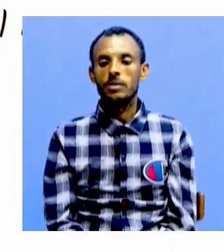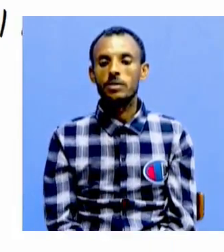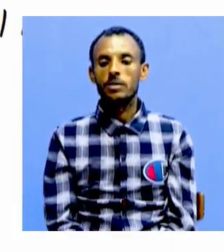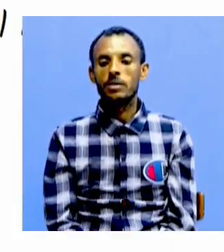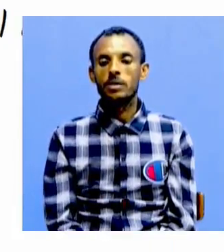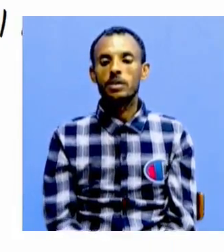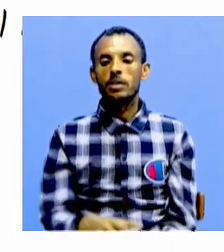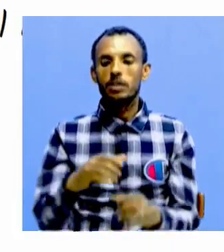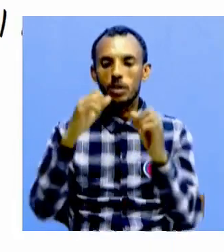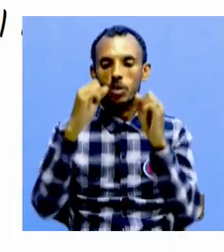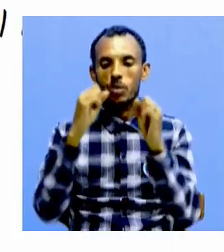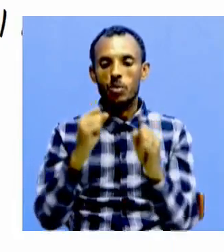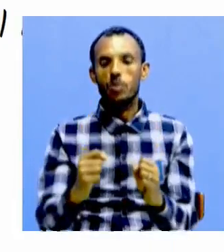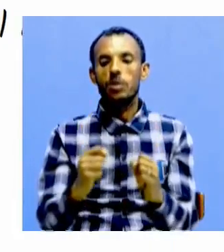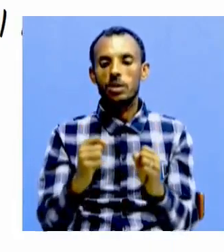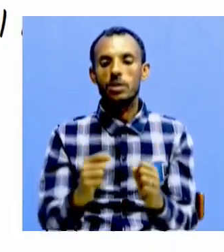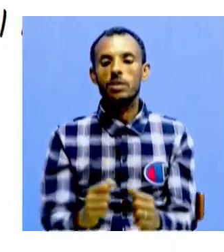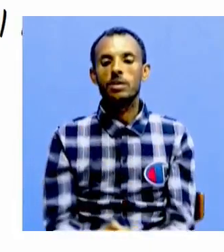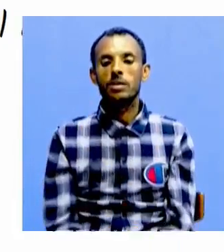could,